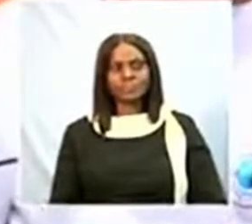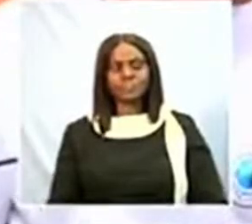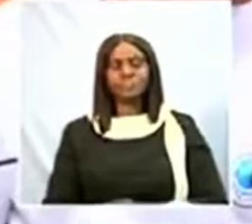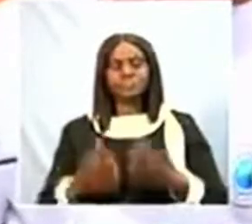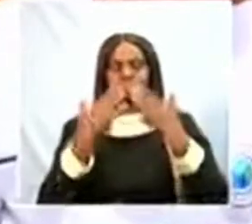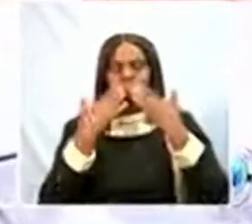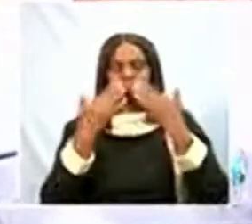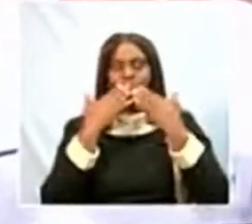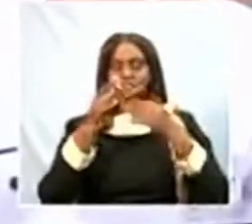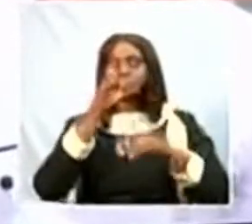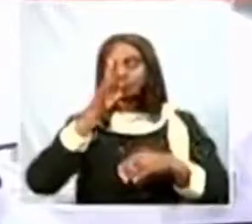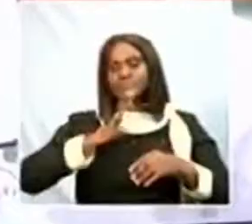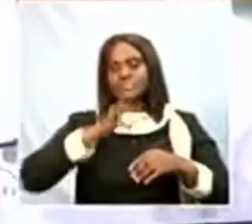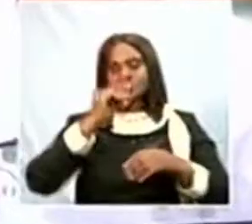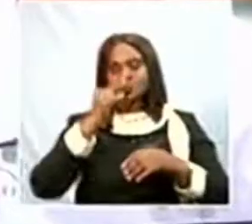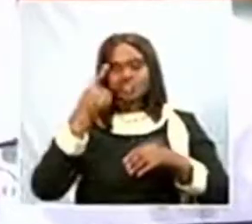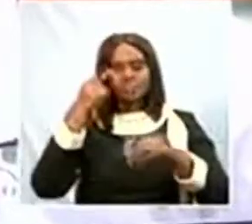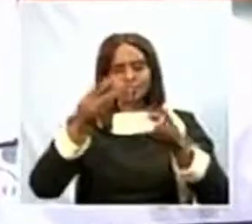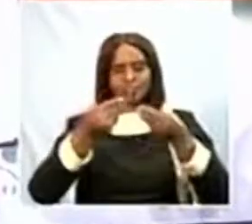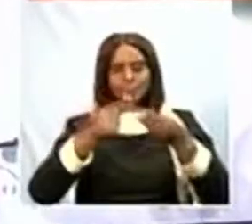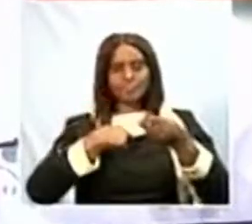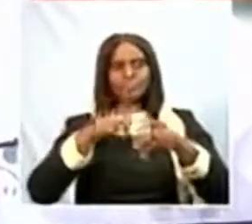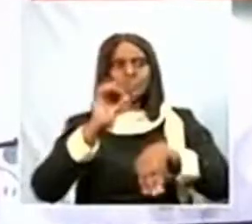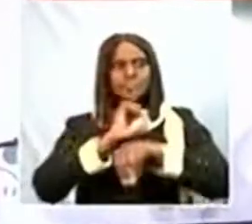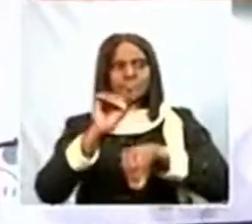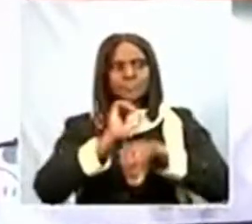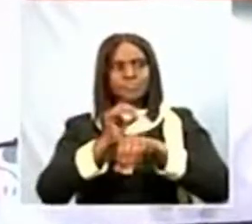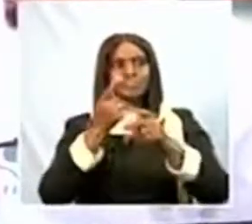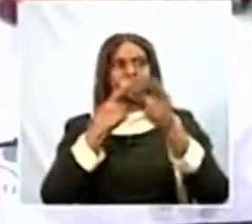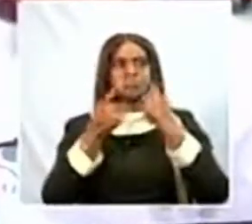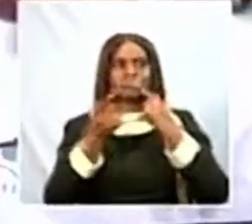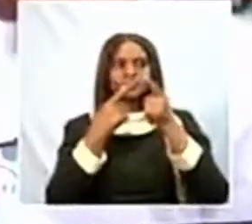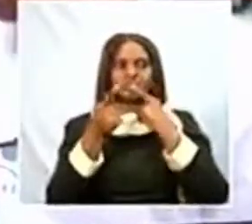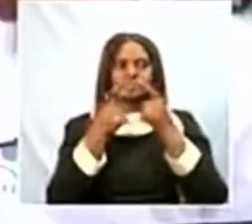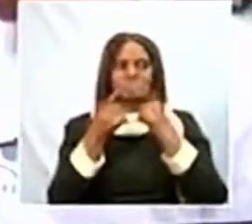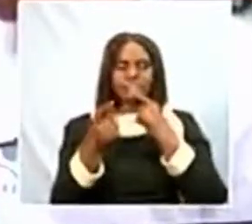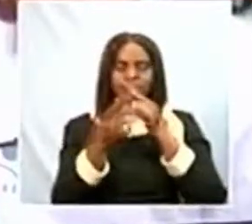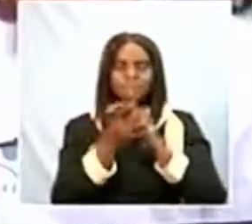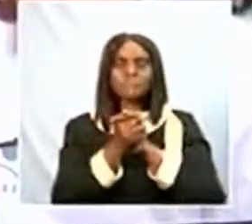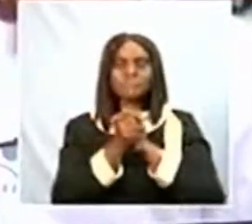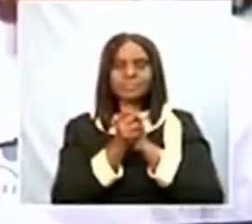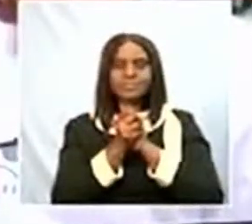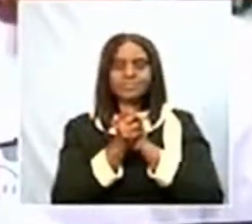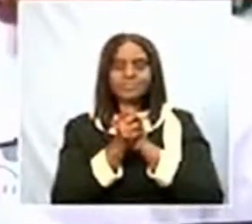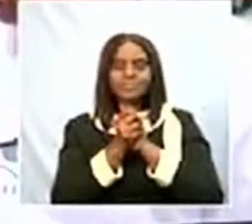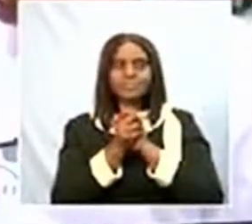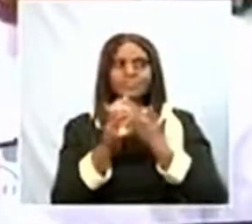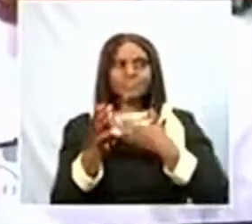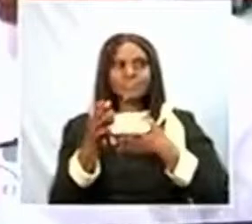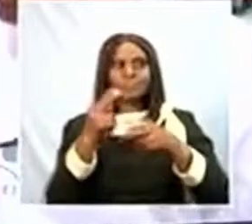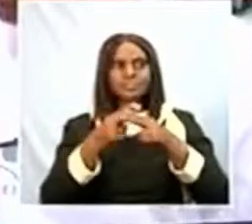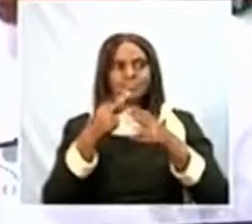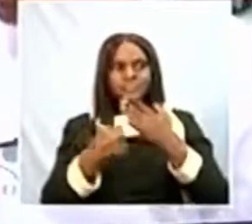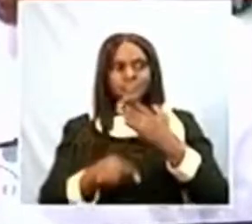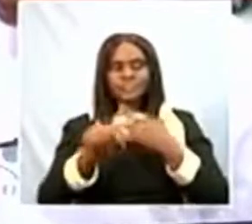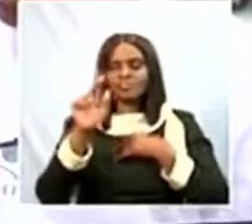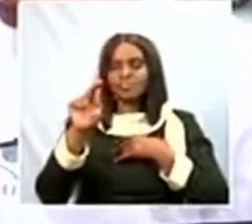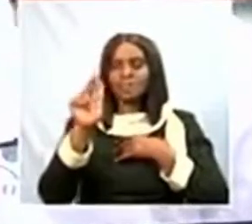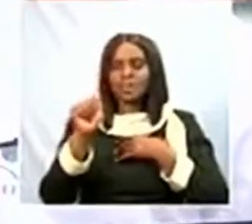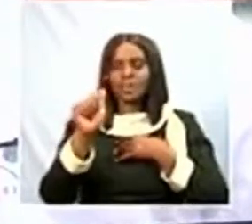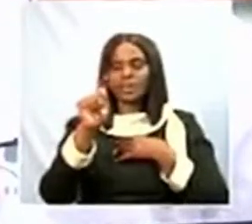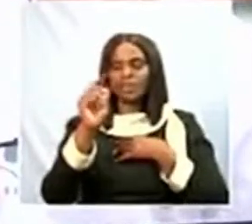Thank you, Madam Speaker, for giving me this opportunity to speak. My name is Katongo